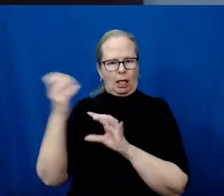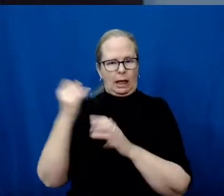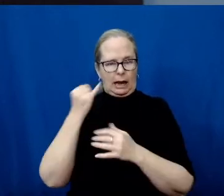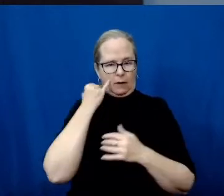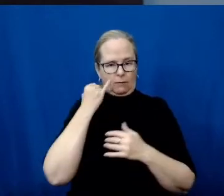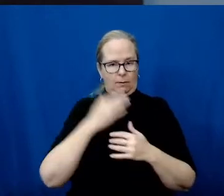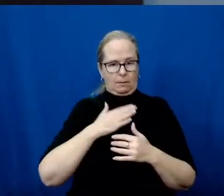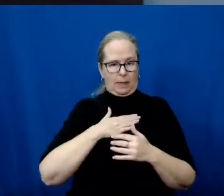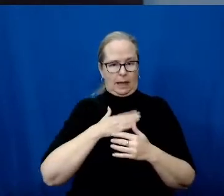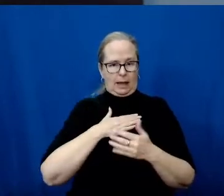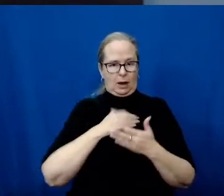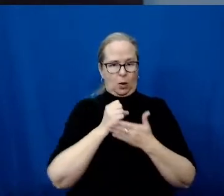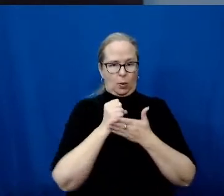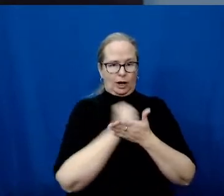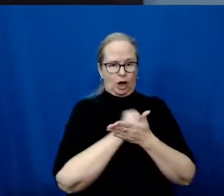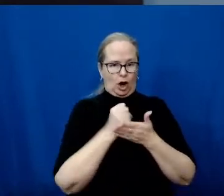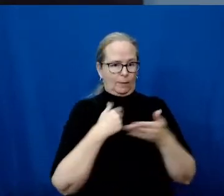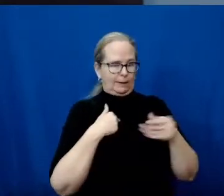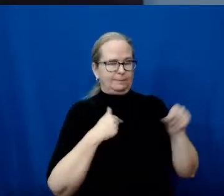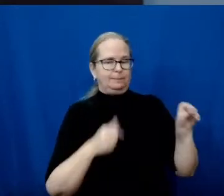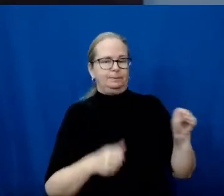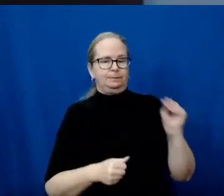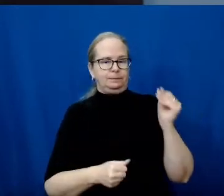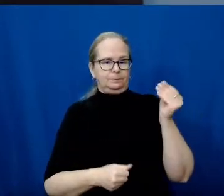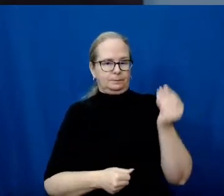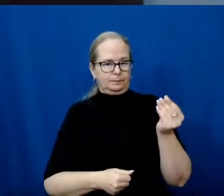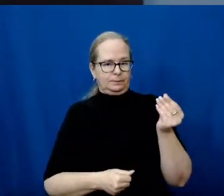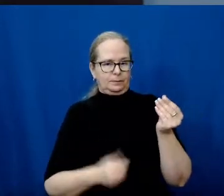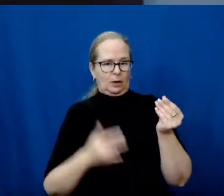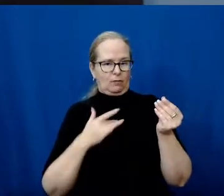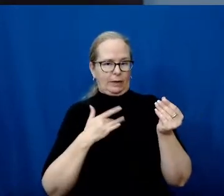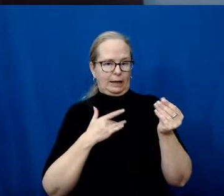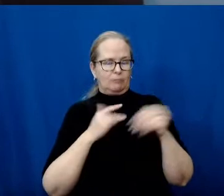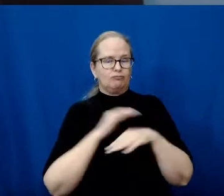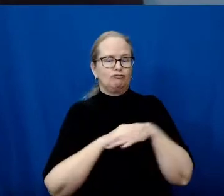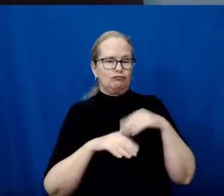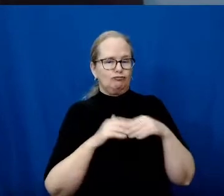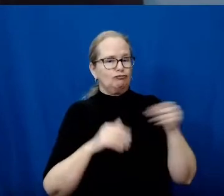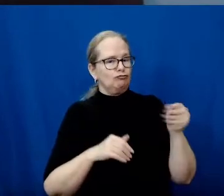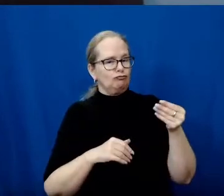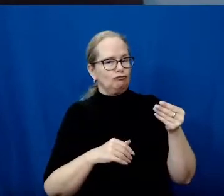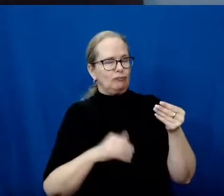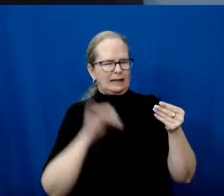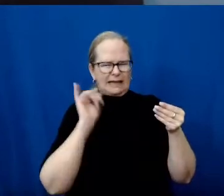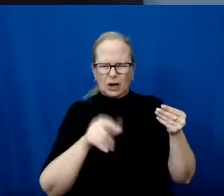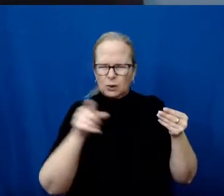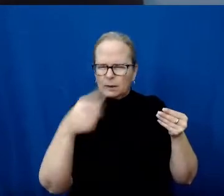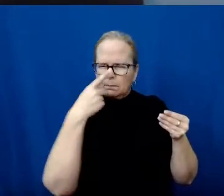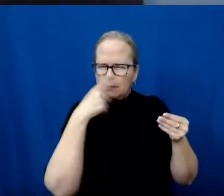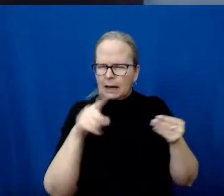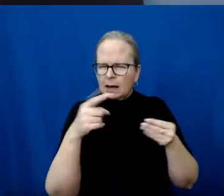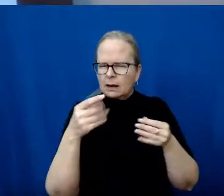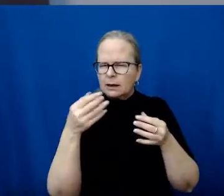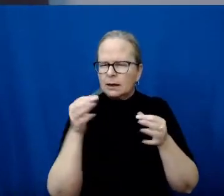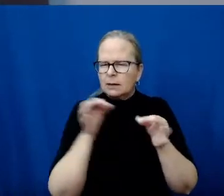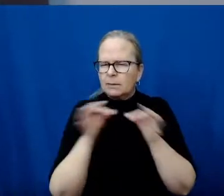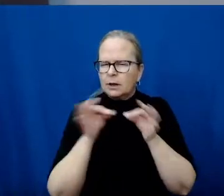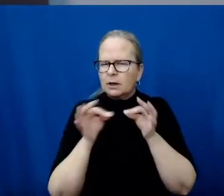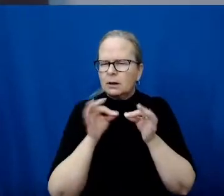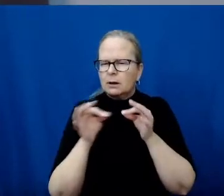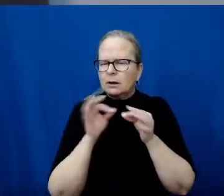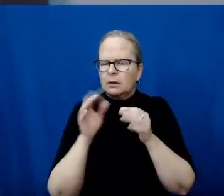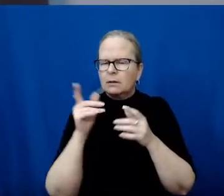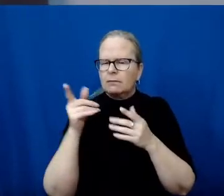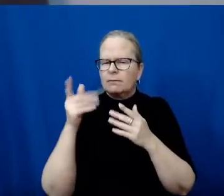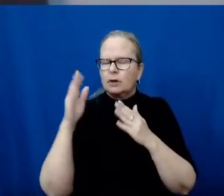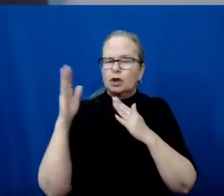through / show me, we'll bring up your slides, the ultimate preparatory setup. Okay. I think before